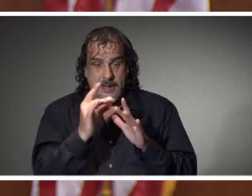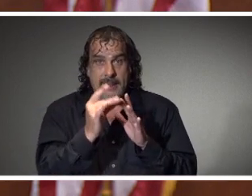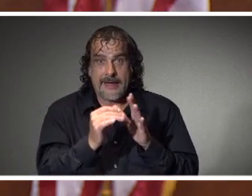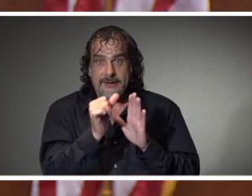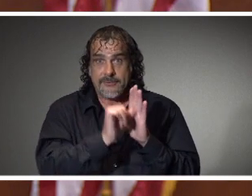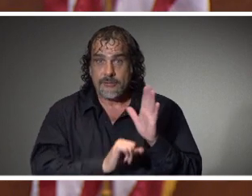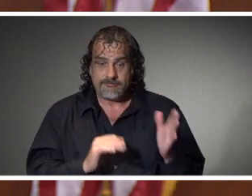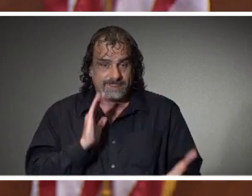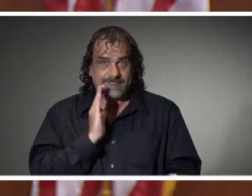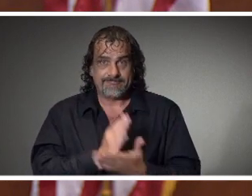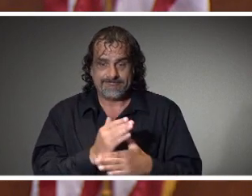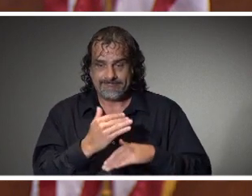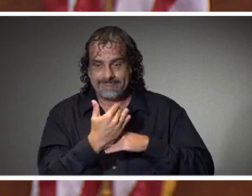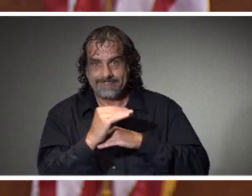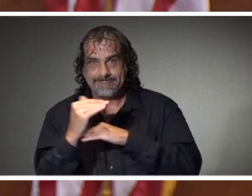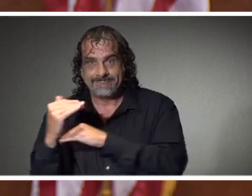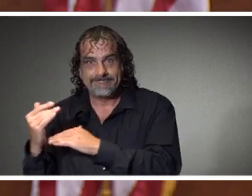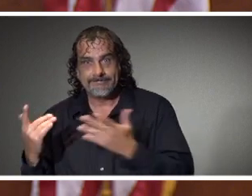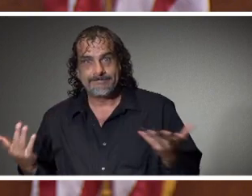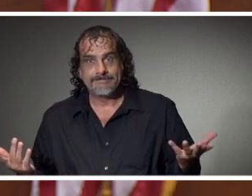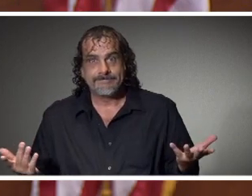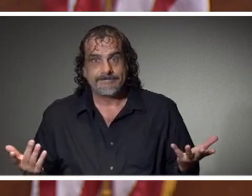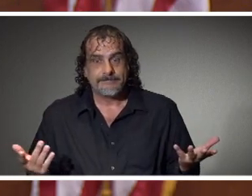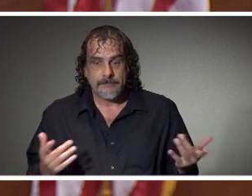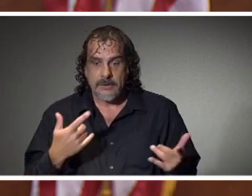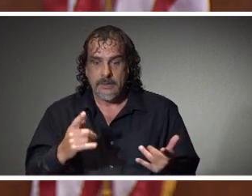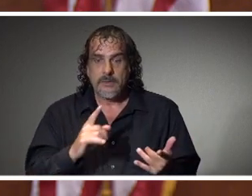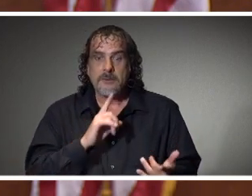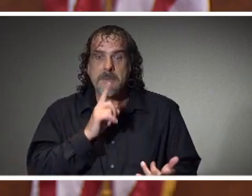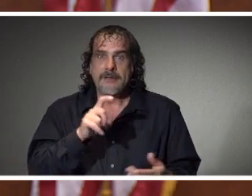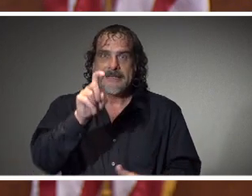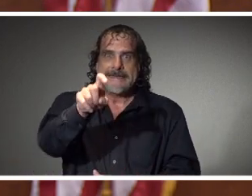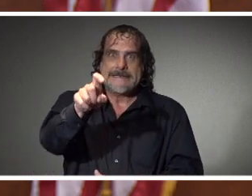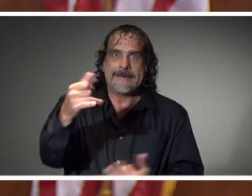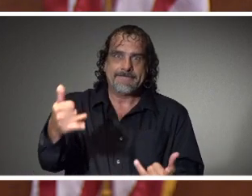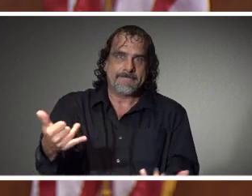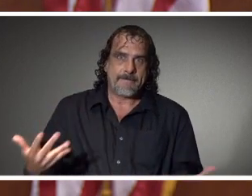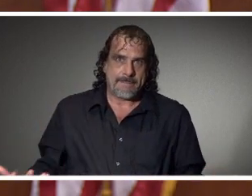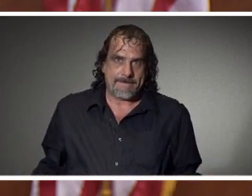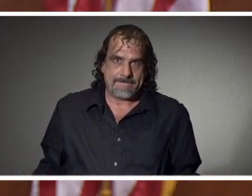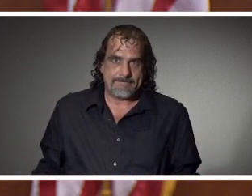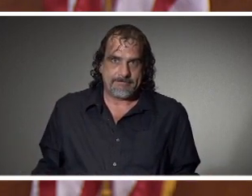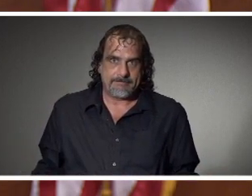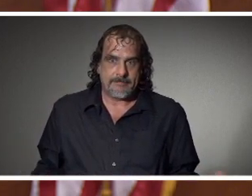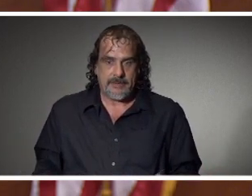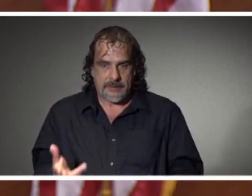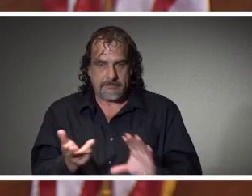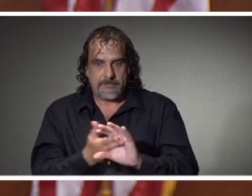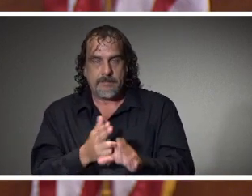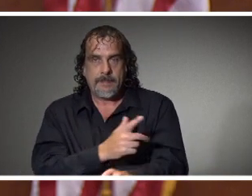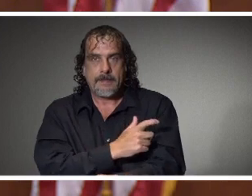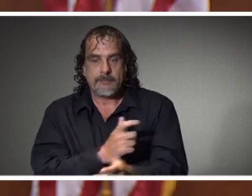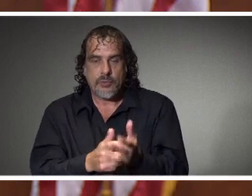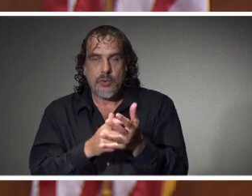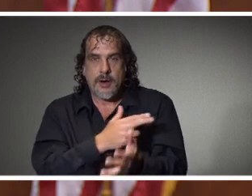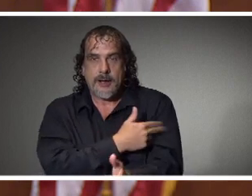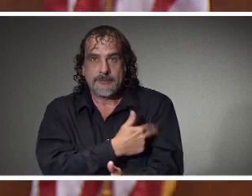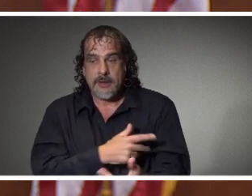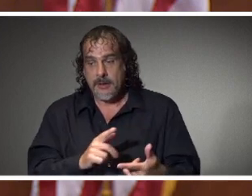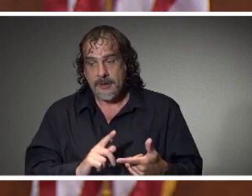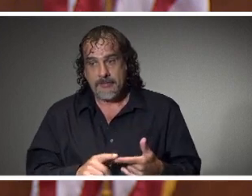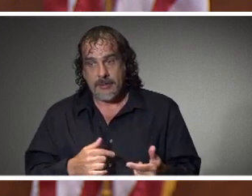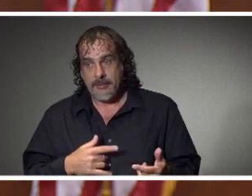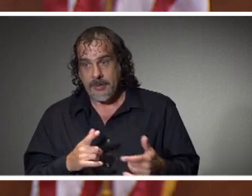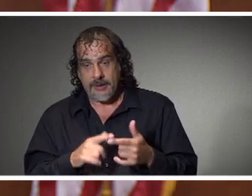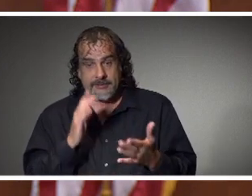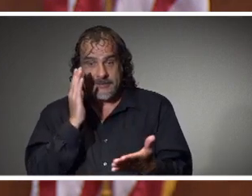are limited primarily on those that are most likely to require hospitalization, but we may have to go even further than